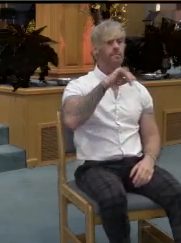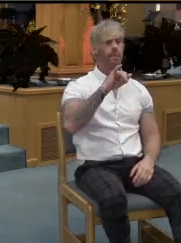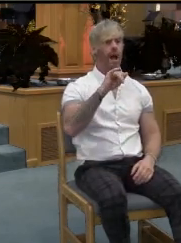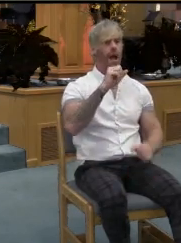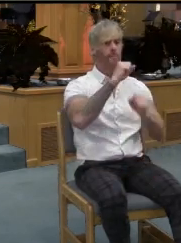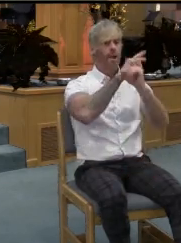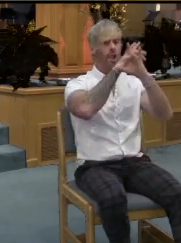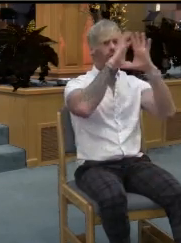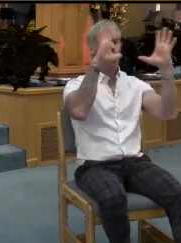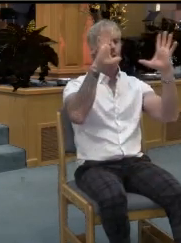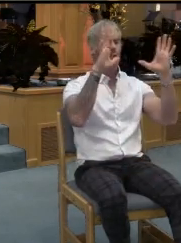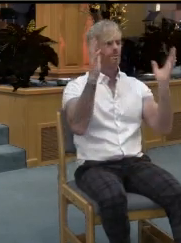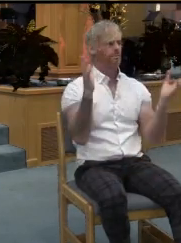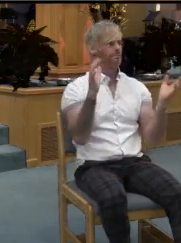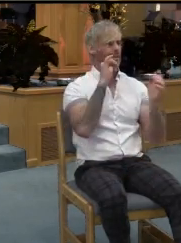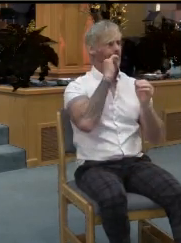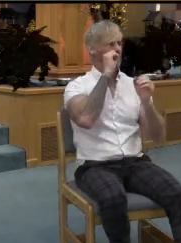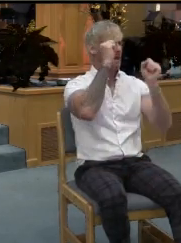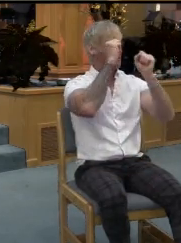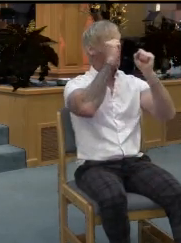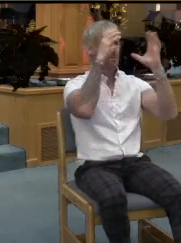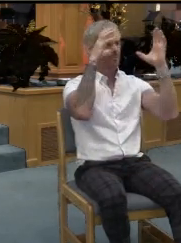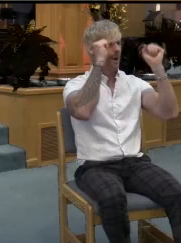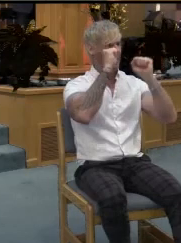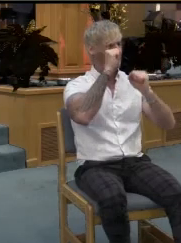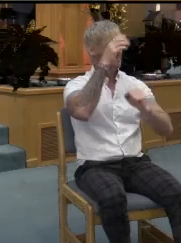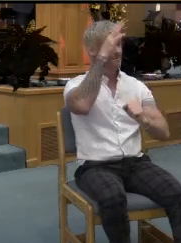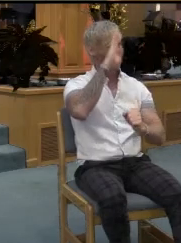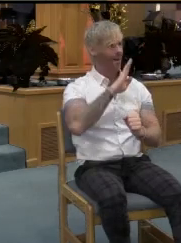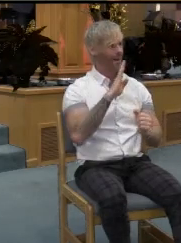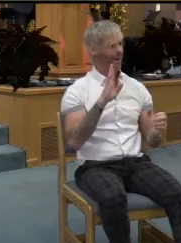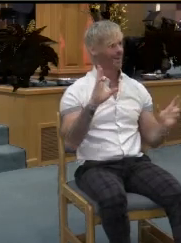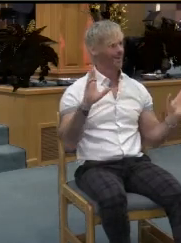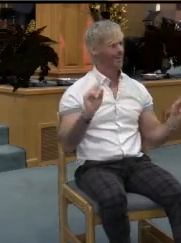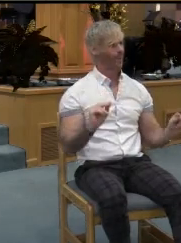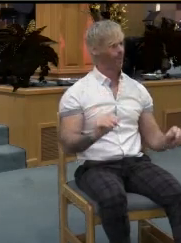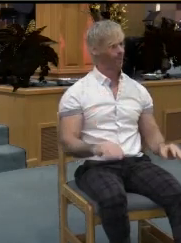now? He wasn't surprised.